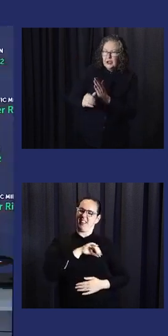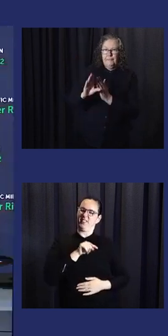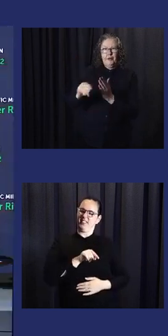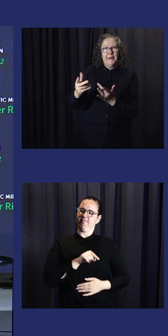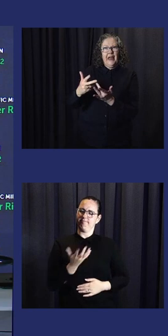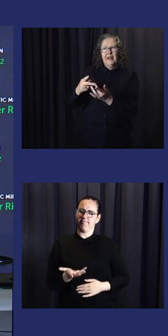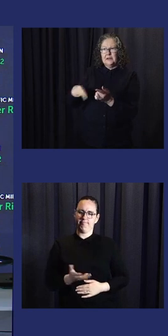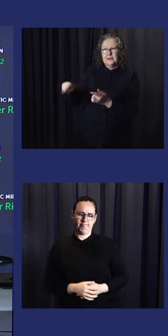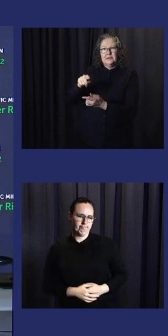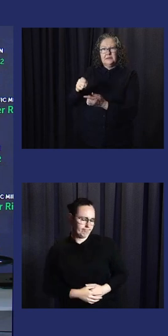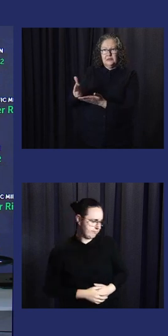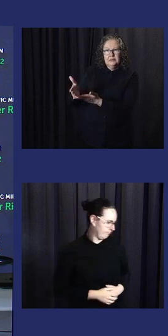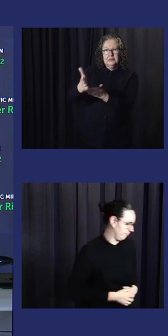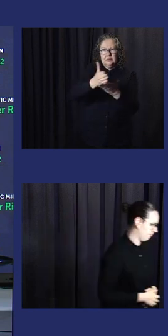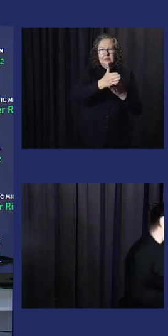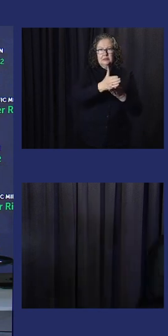Great.